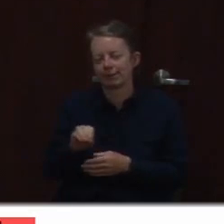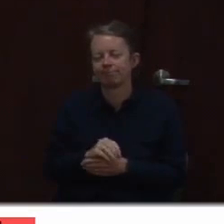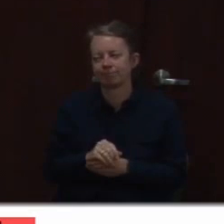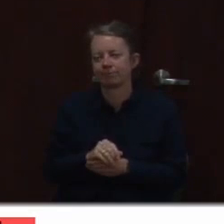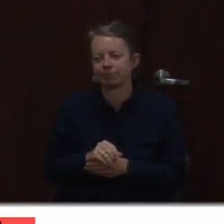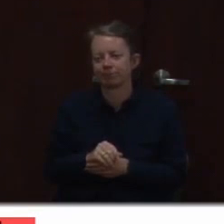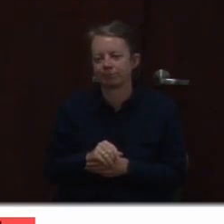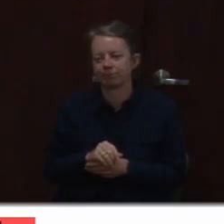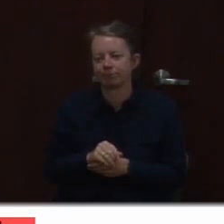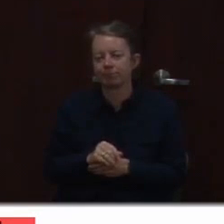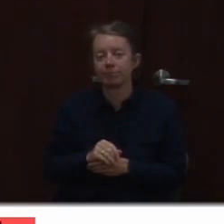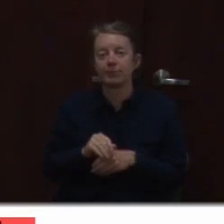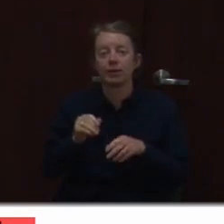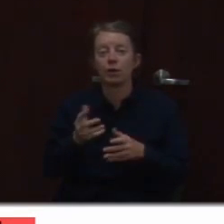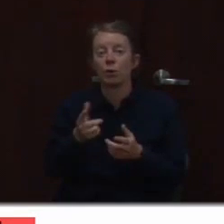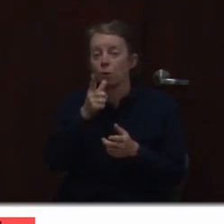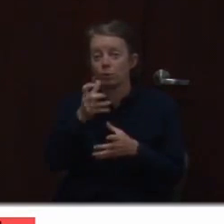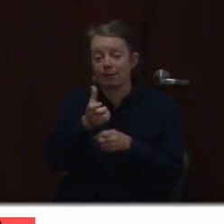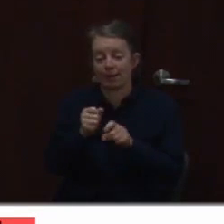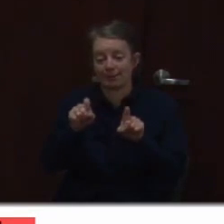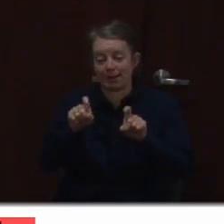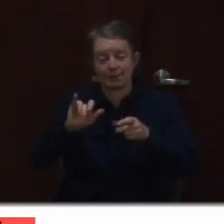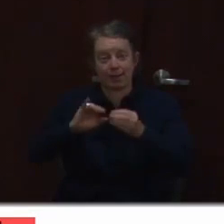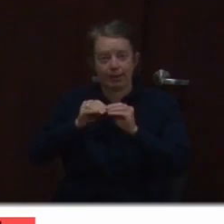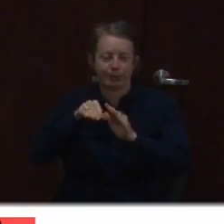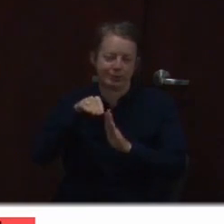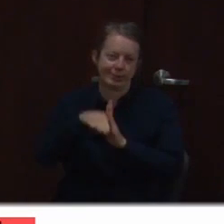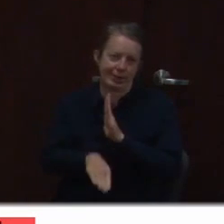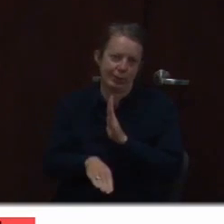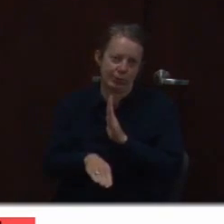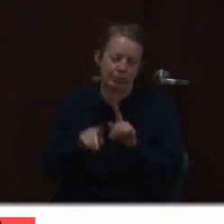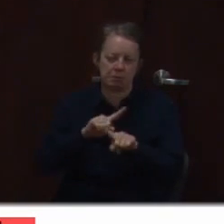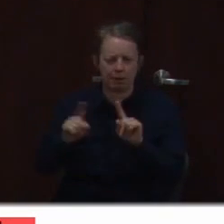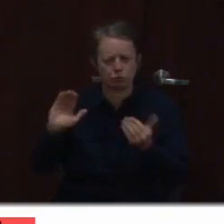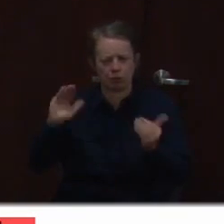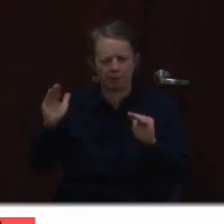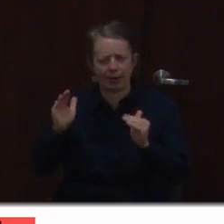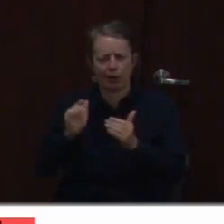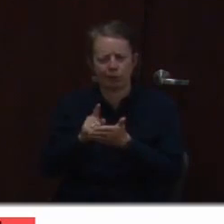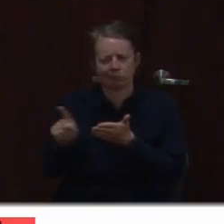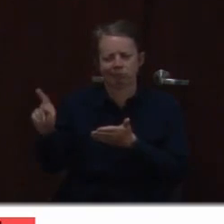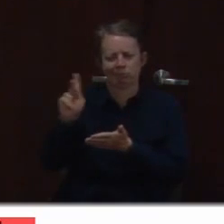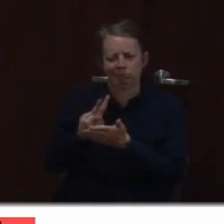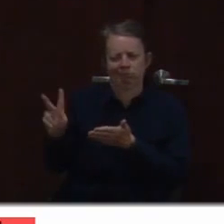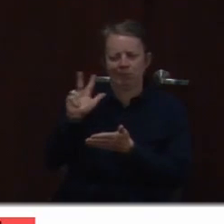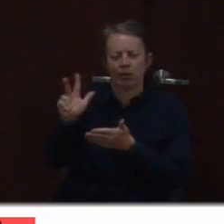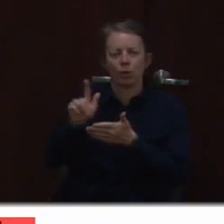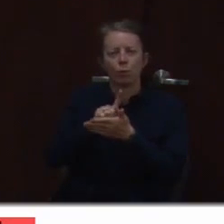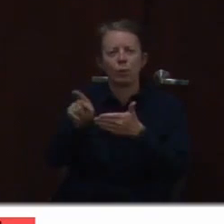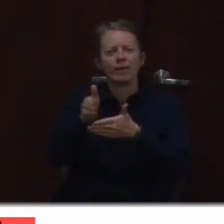testing numbers have declined, but for comparison, our weekly average for the last few weeks has been